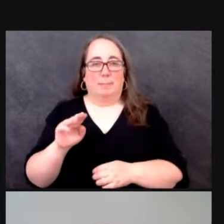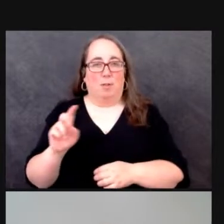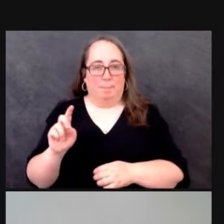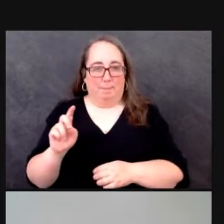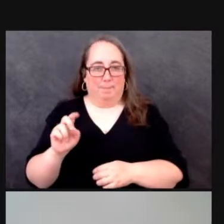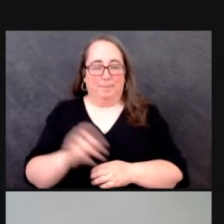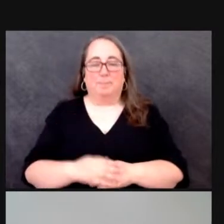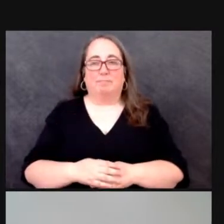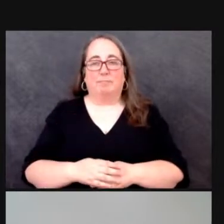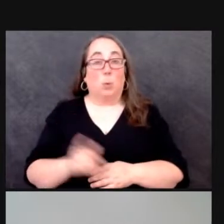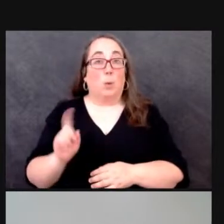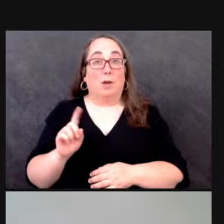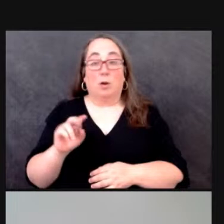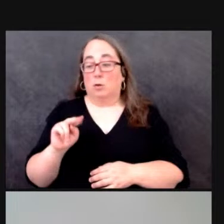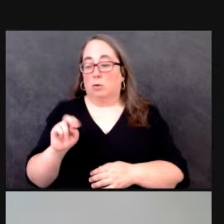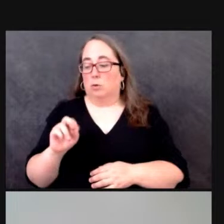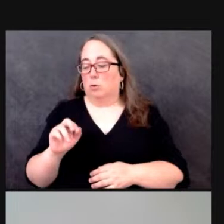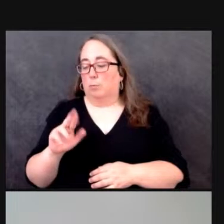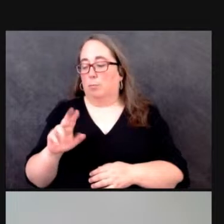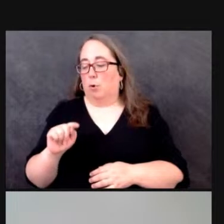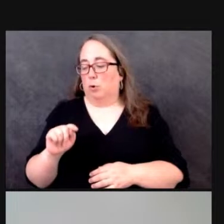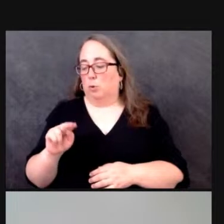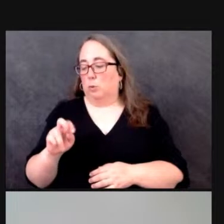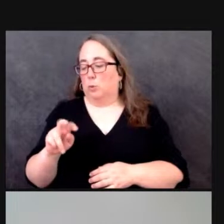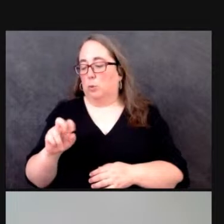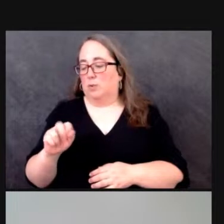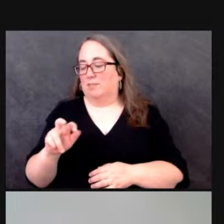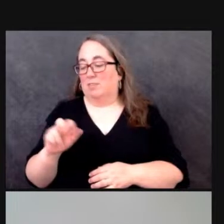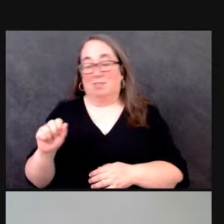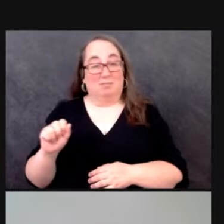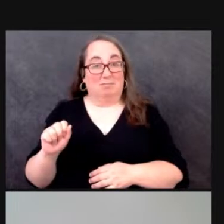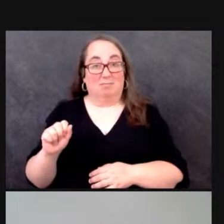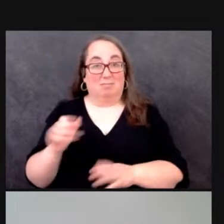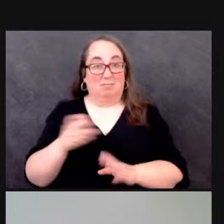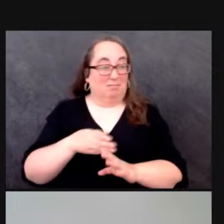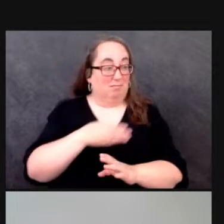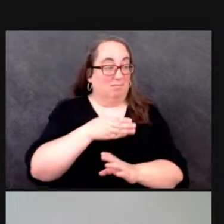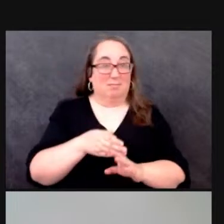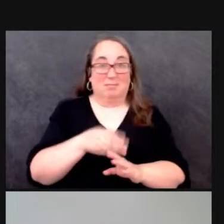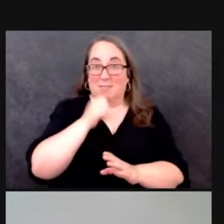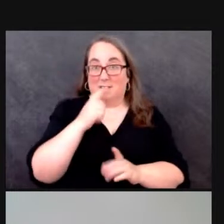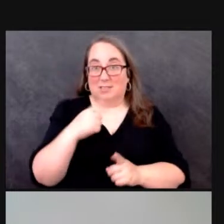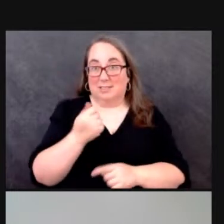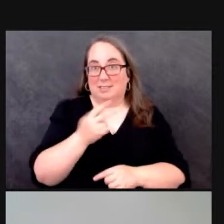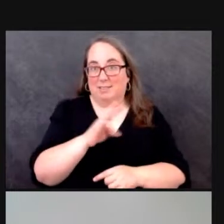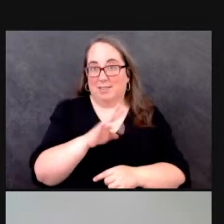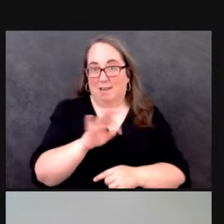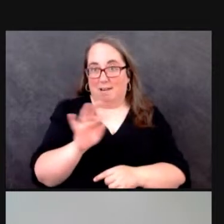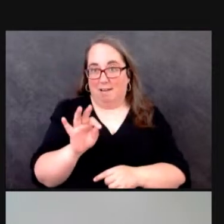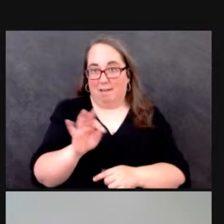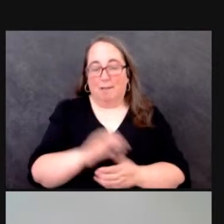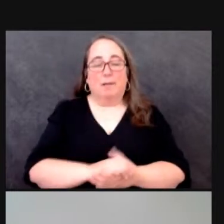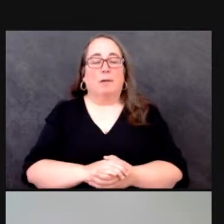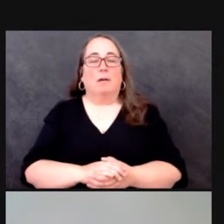in Newport News, Virginia. If you recall, there hadn't been one since 1799. On April